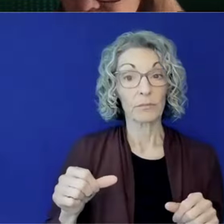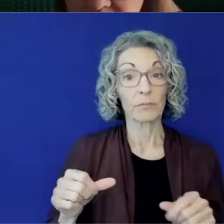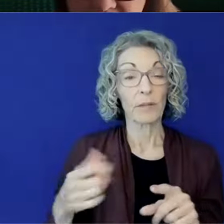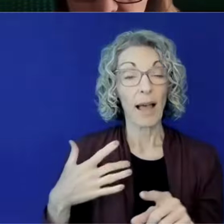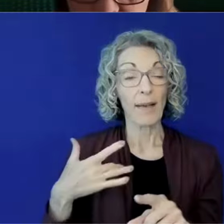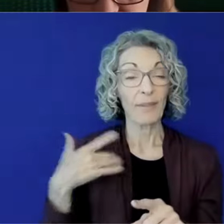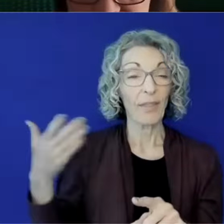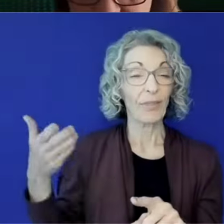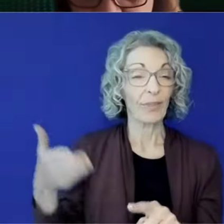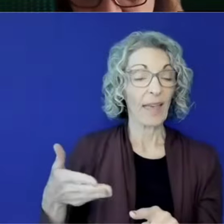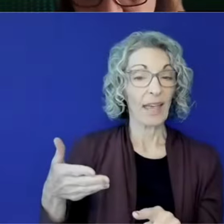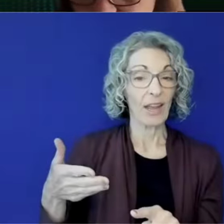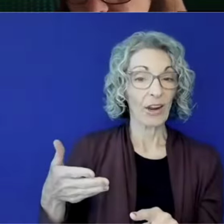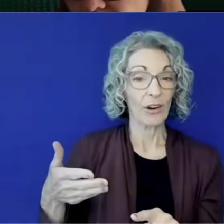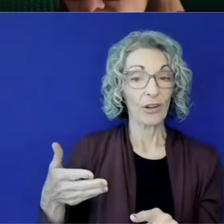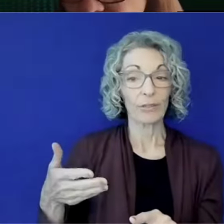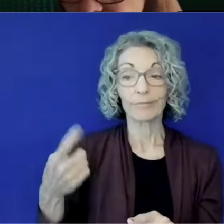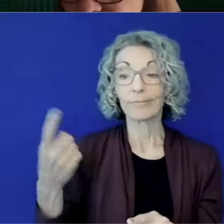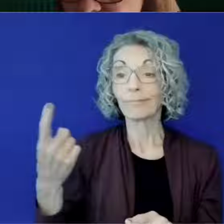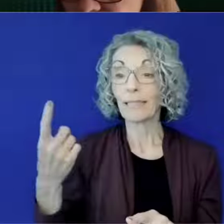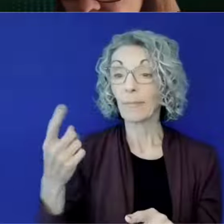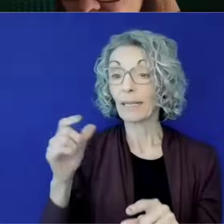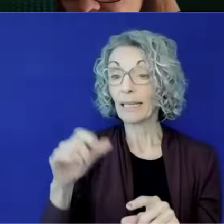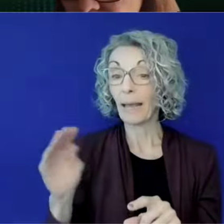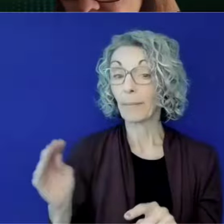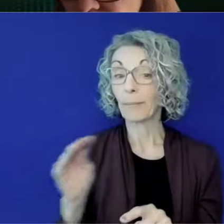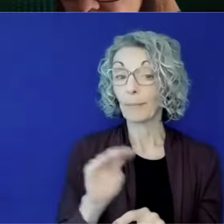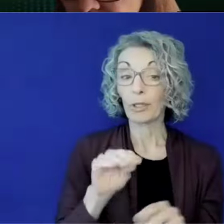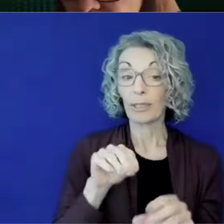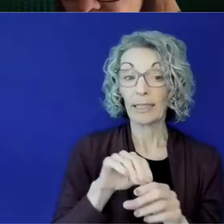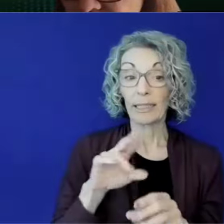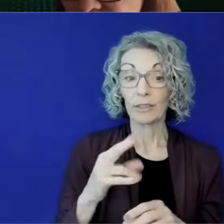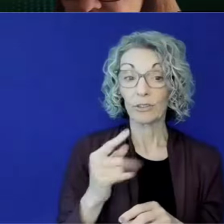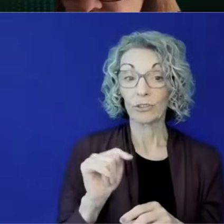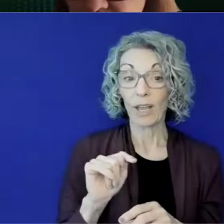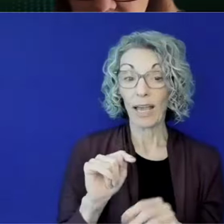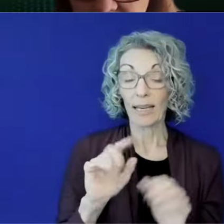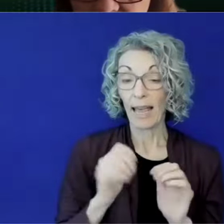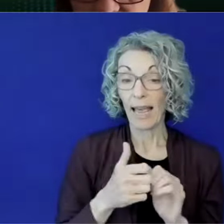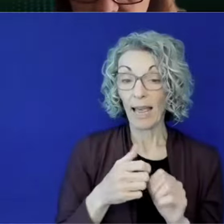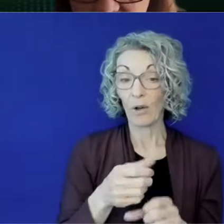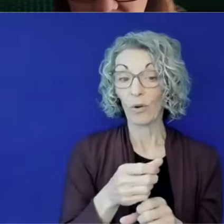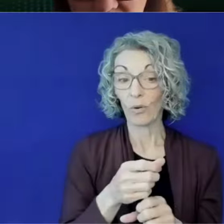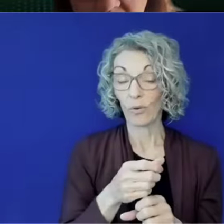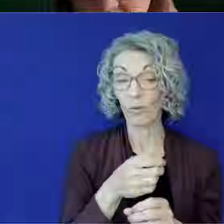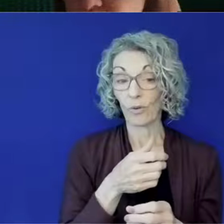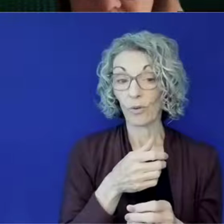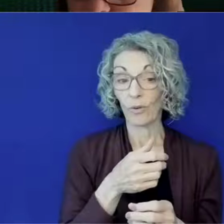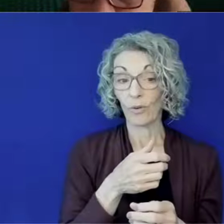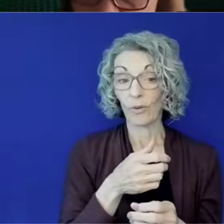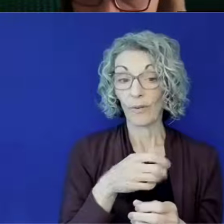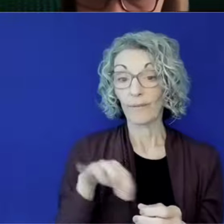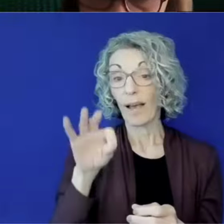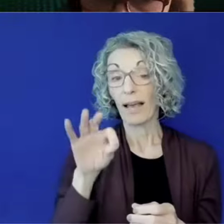somewhere, but maybe Ruth or somebody can pop in how they get to our webinar.